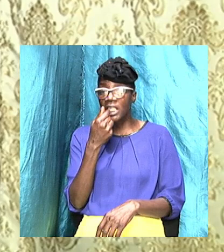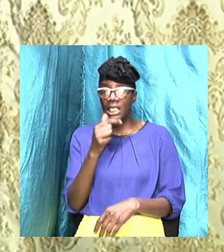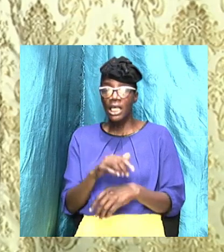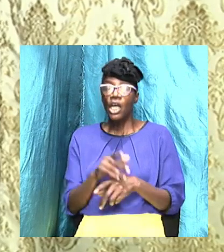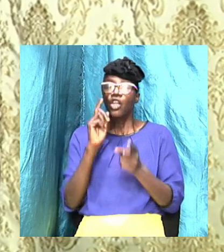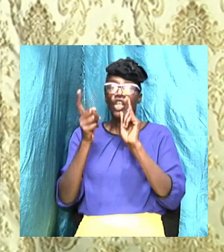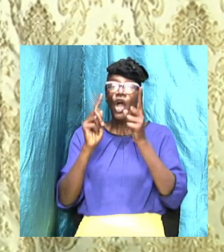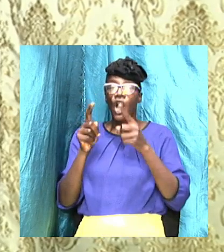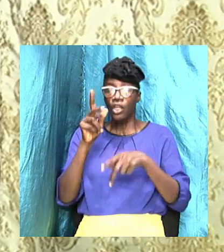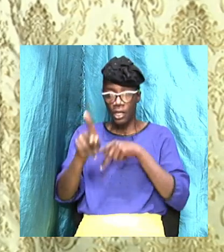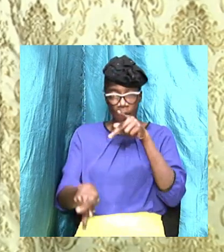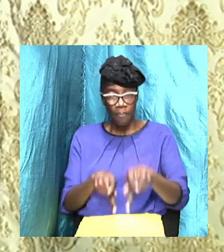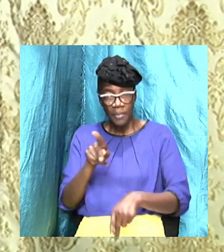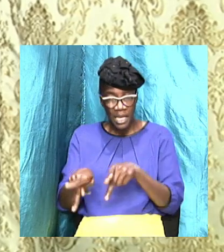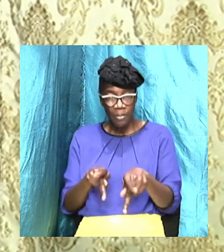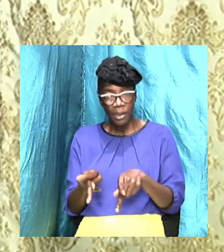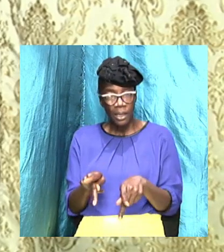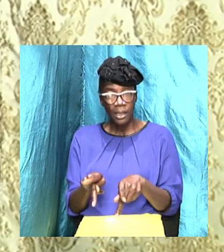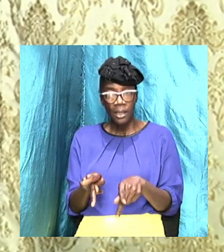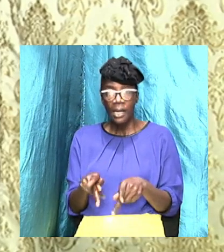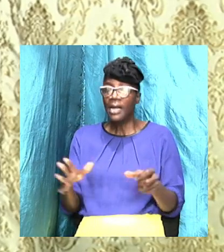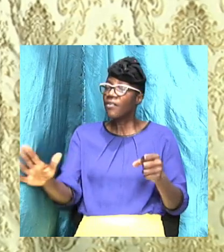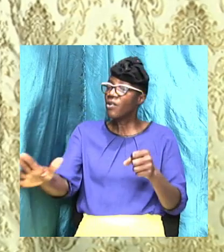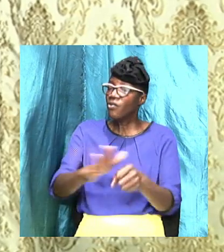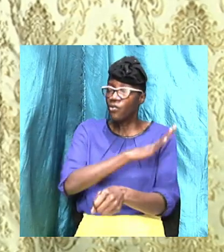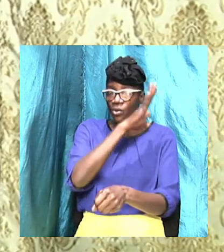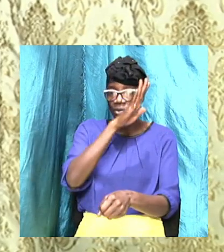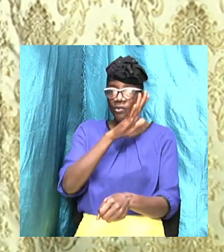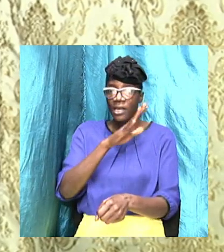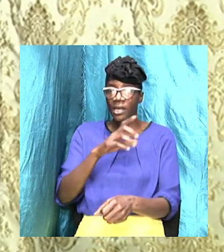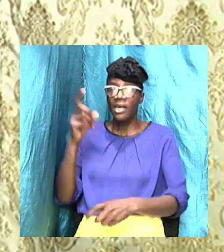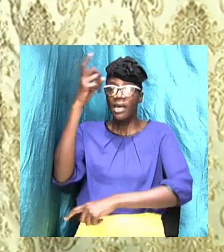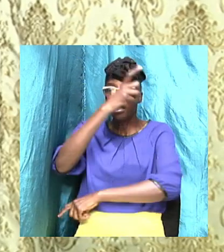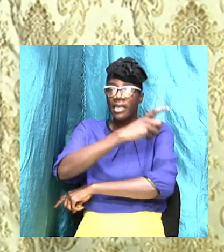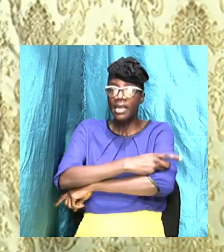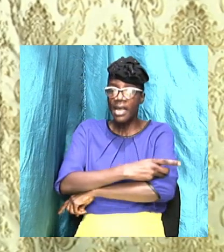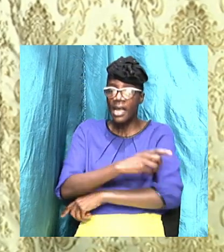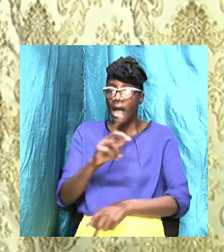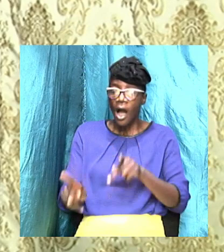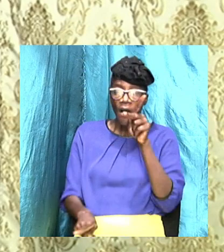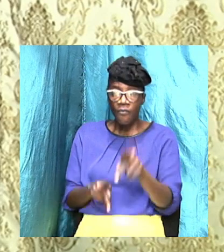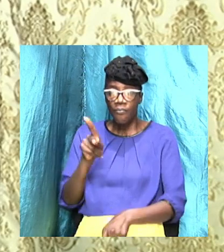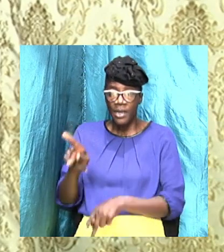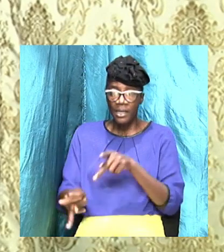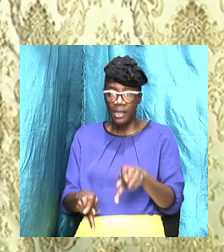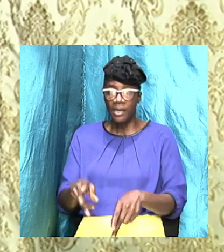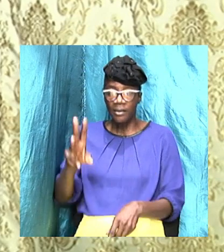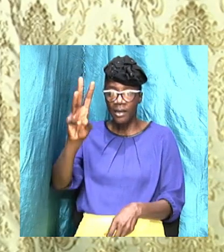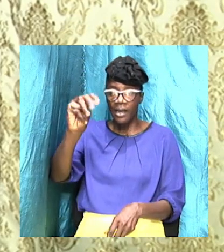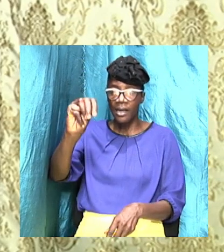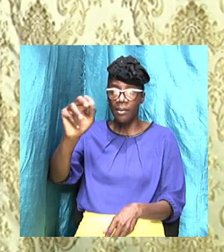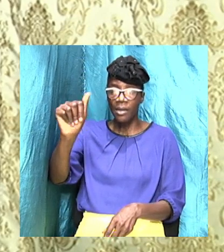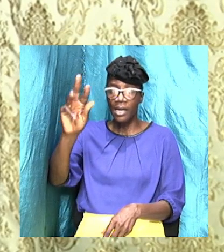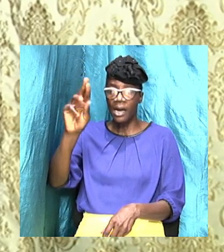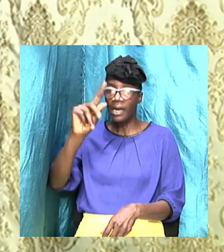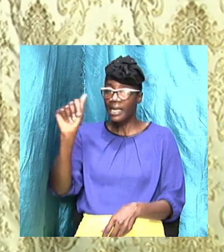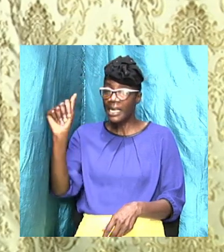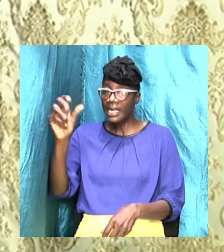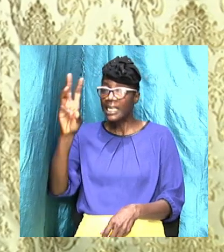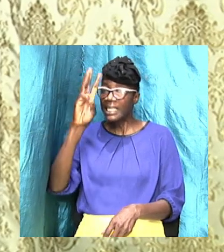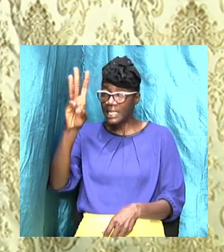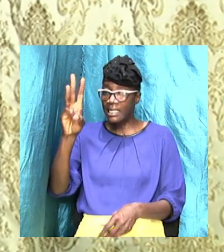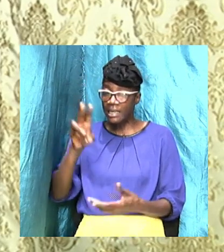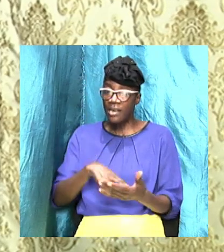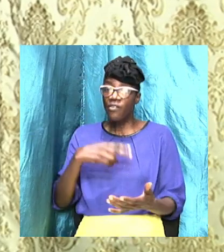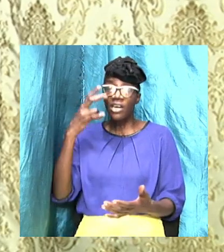to the people. And it was fulfilled on the day of Pentecost. Mark 16, verse 17.